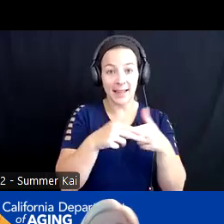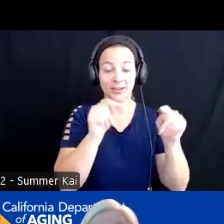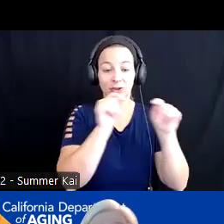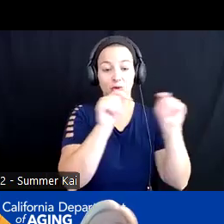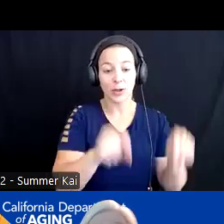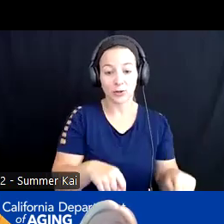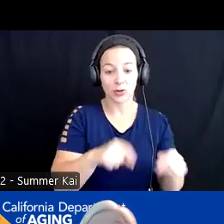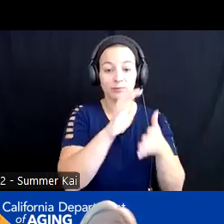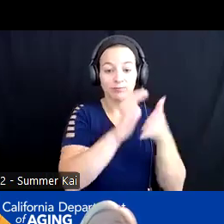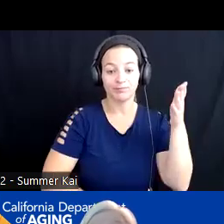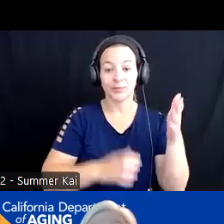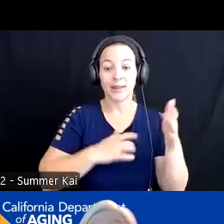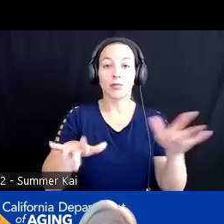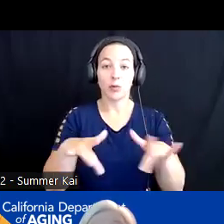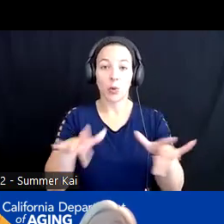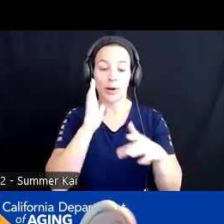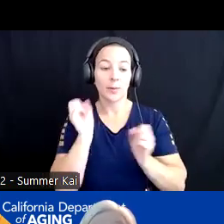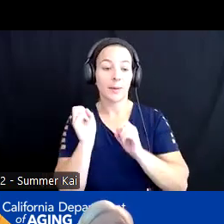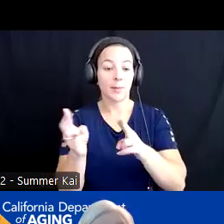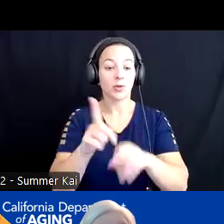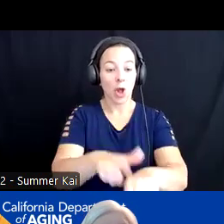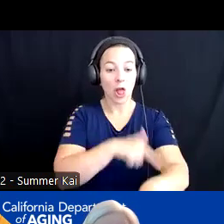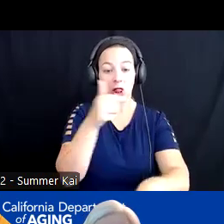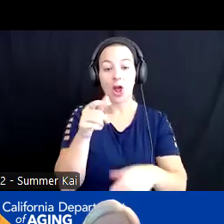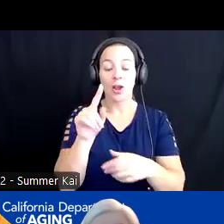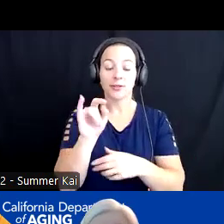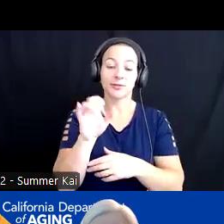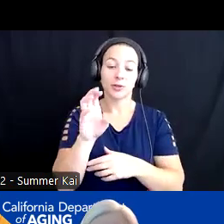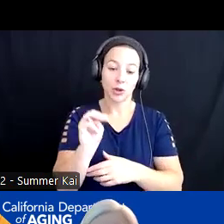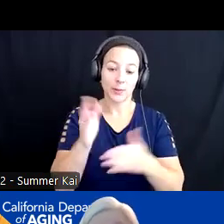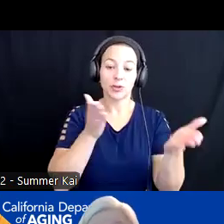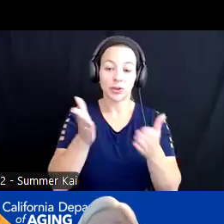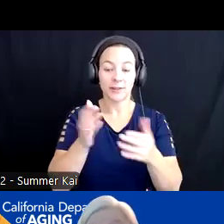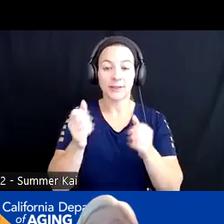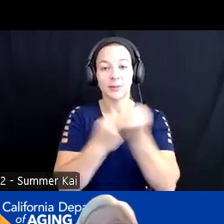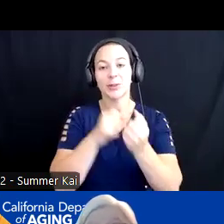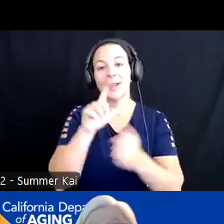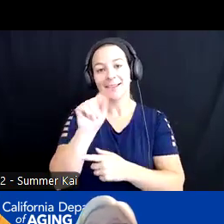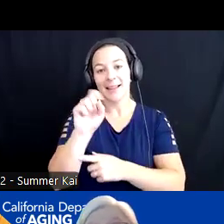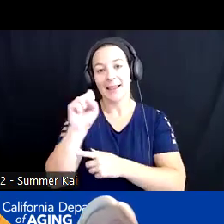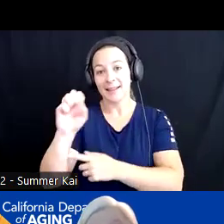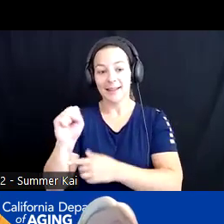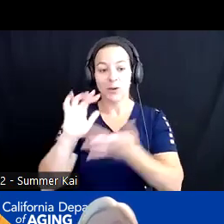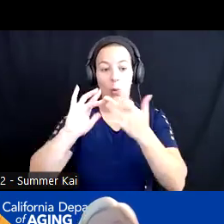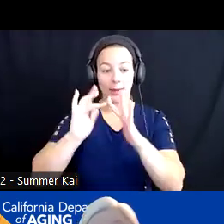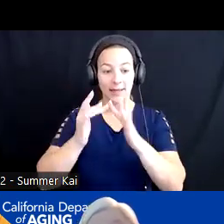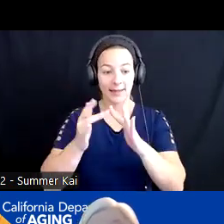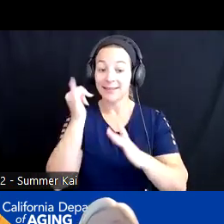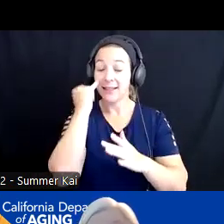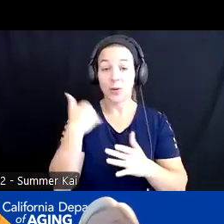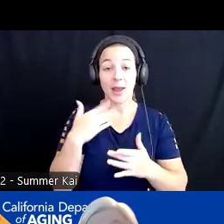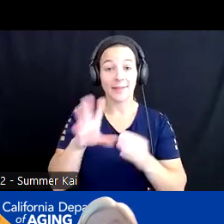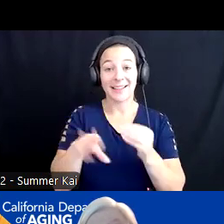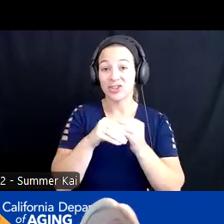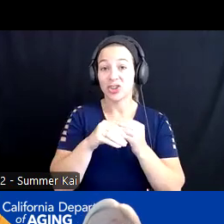will be posted to the Long-Term Services and Supports, LTSS webpage. And if you have any questions